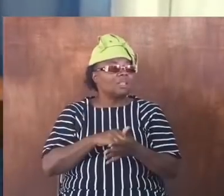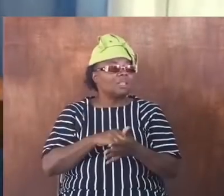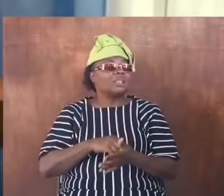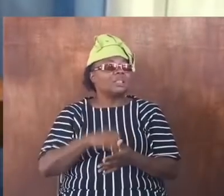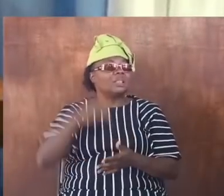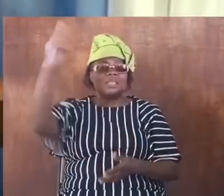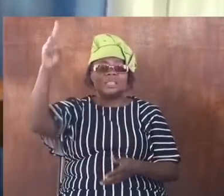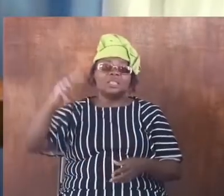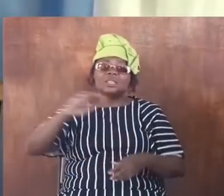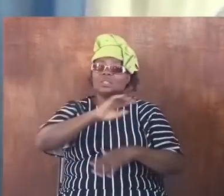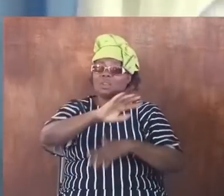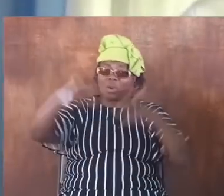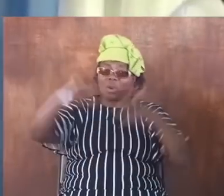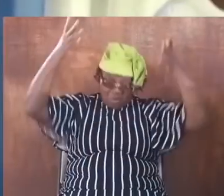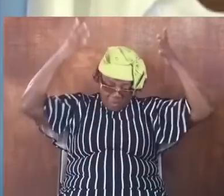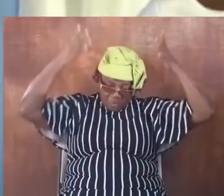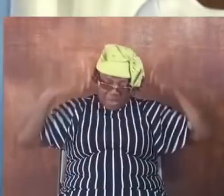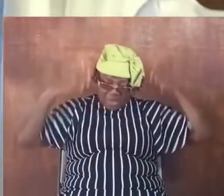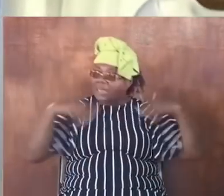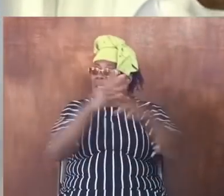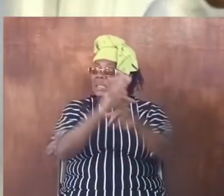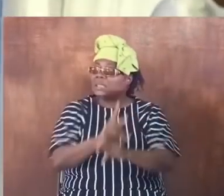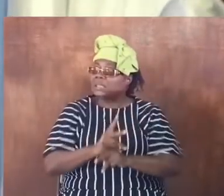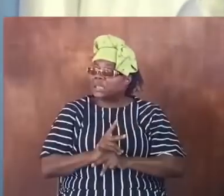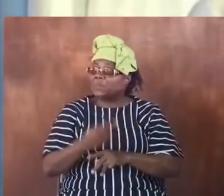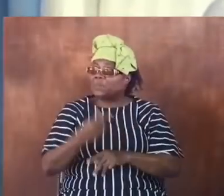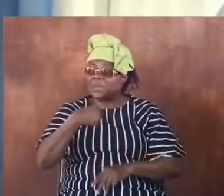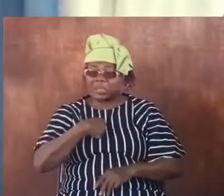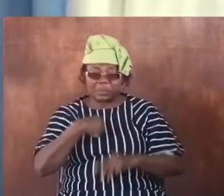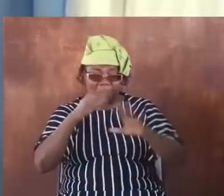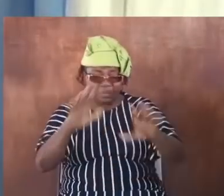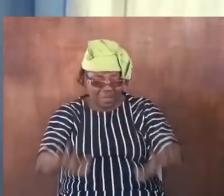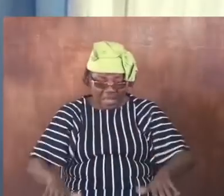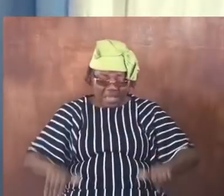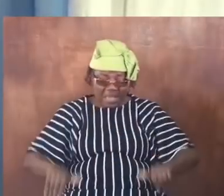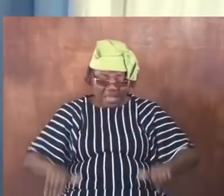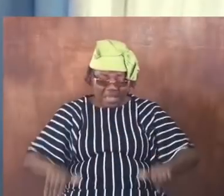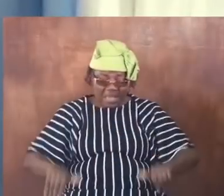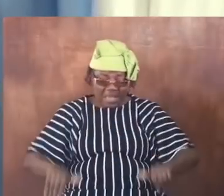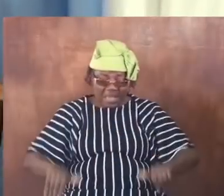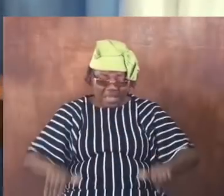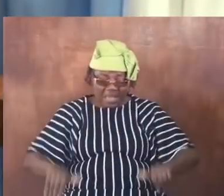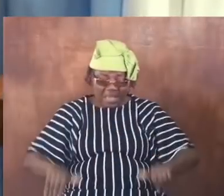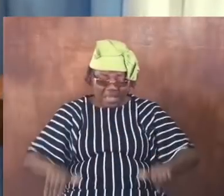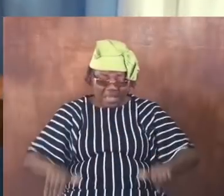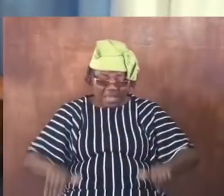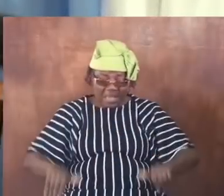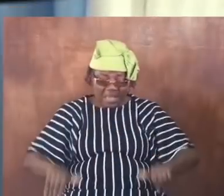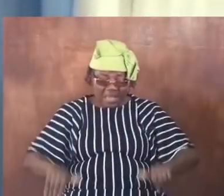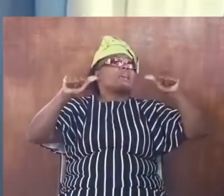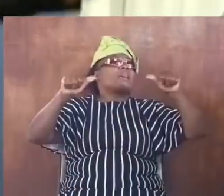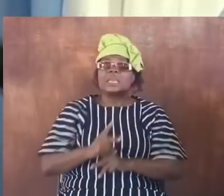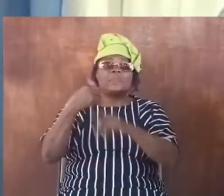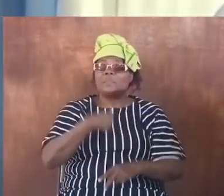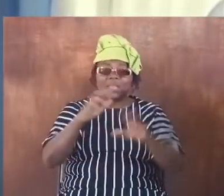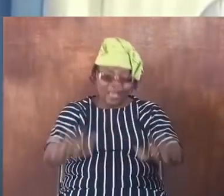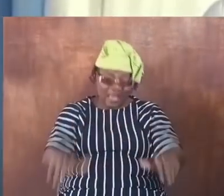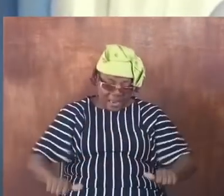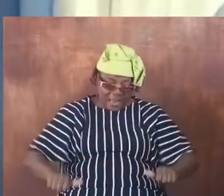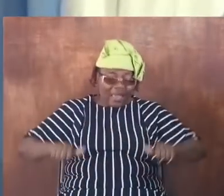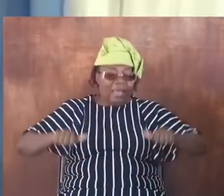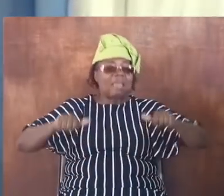He's all over me and he's keeping me alive. Oh, keeping